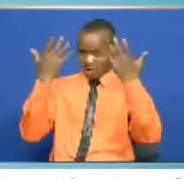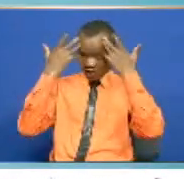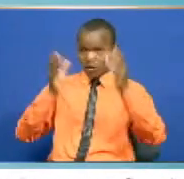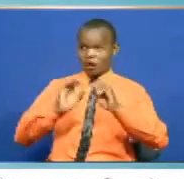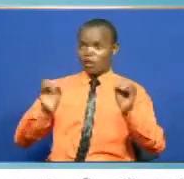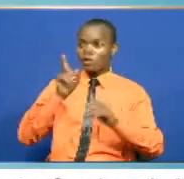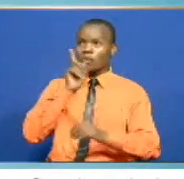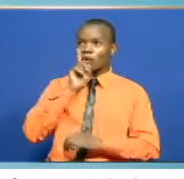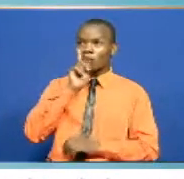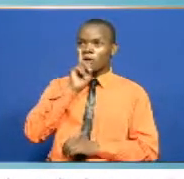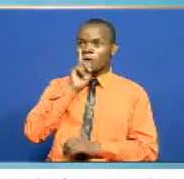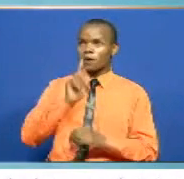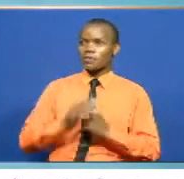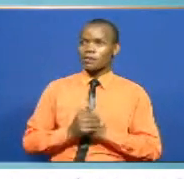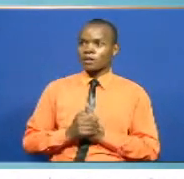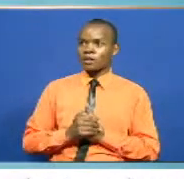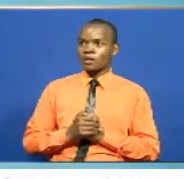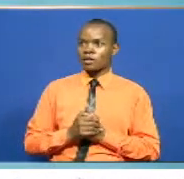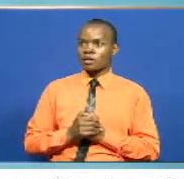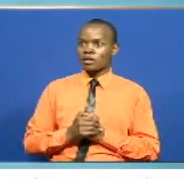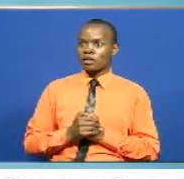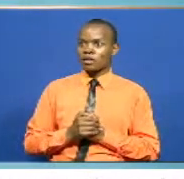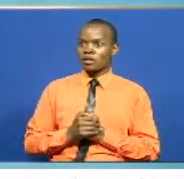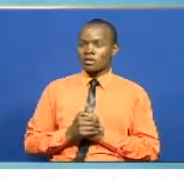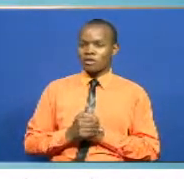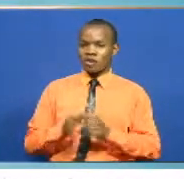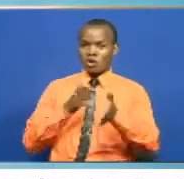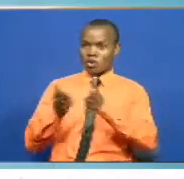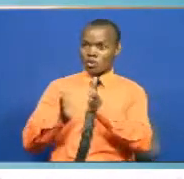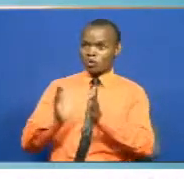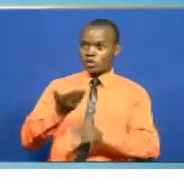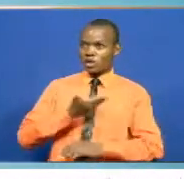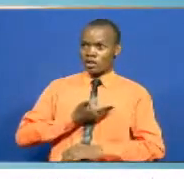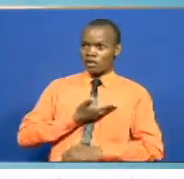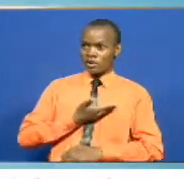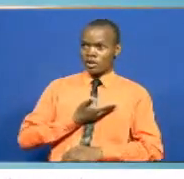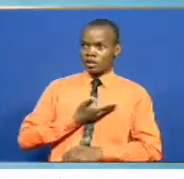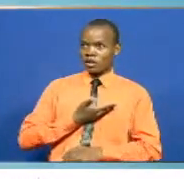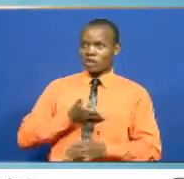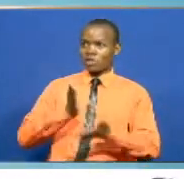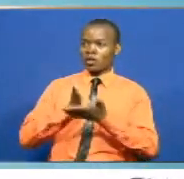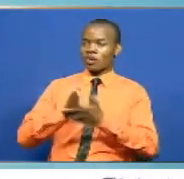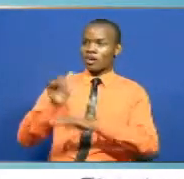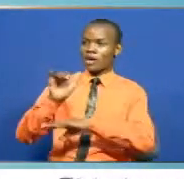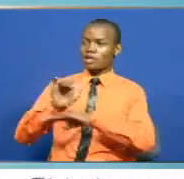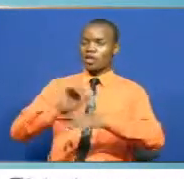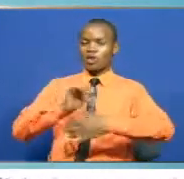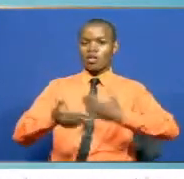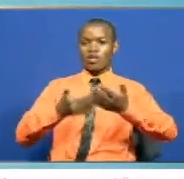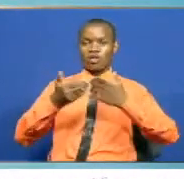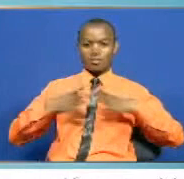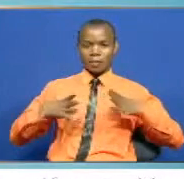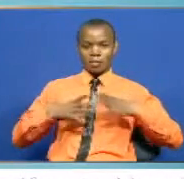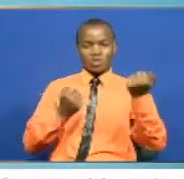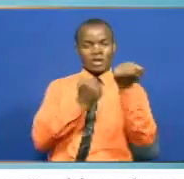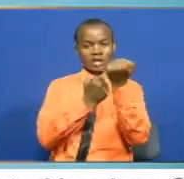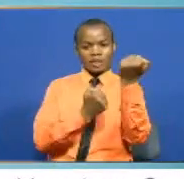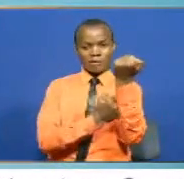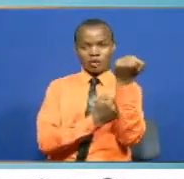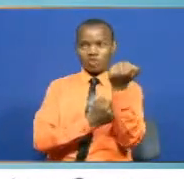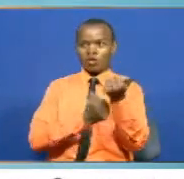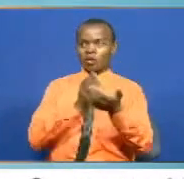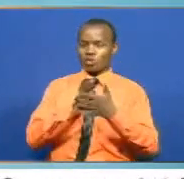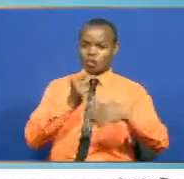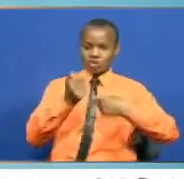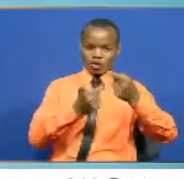So like, we have to, this is our chance, this is the main one. I'm urging all the fans, all the support that you've been giving us,